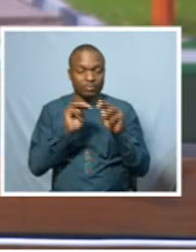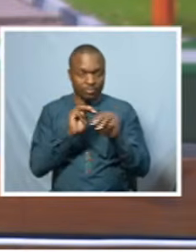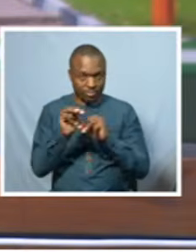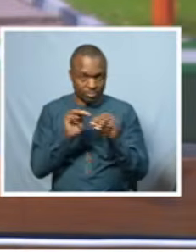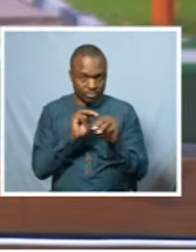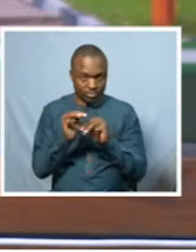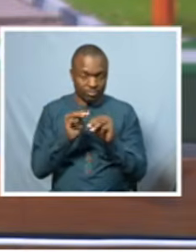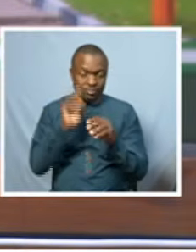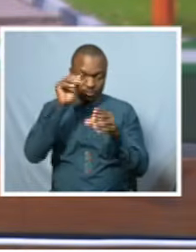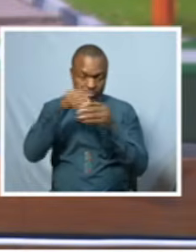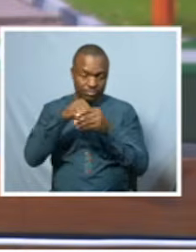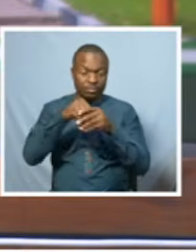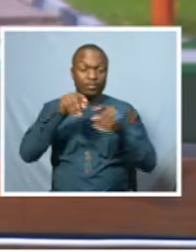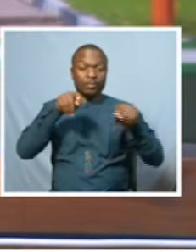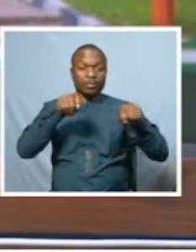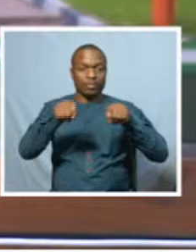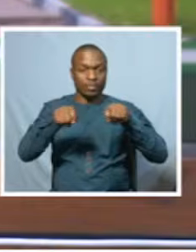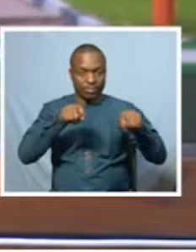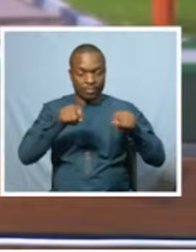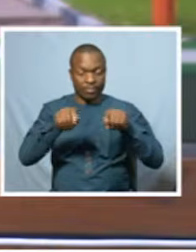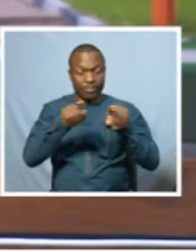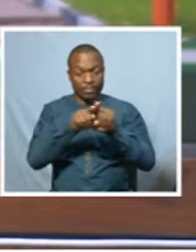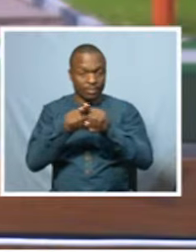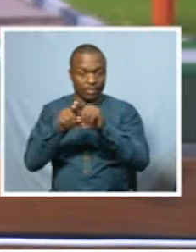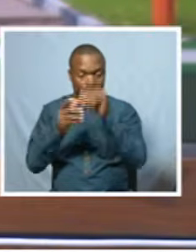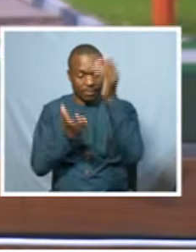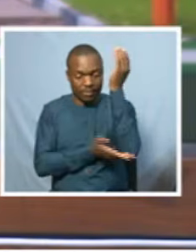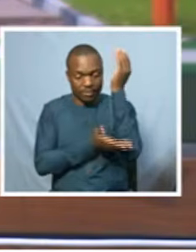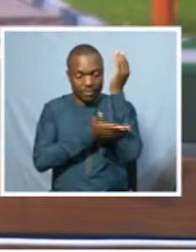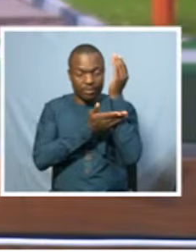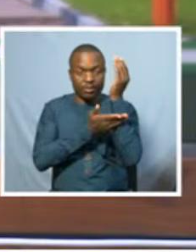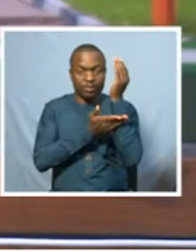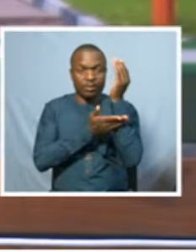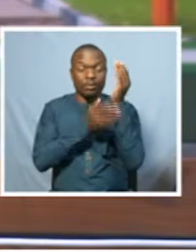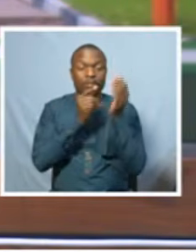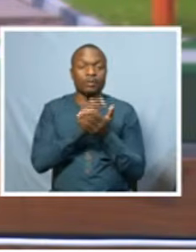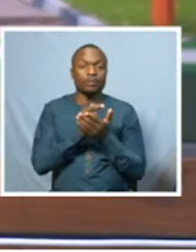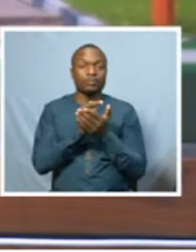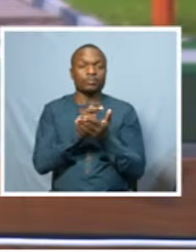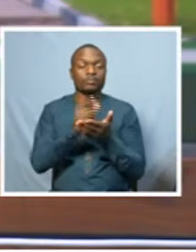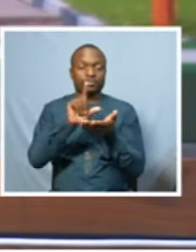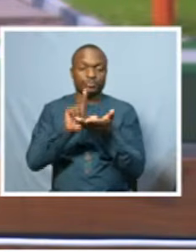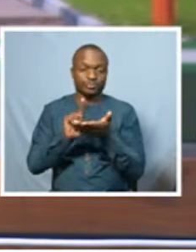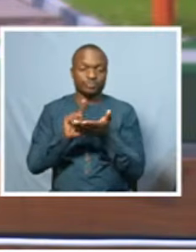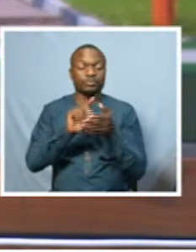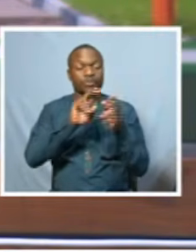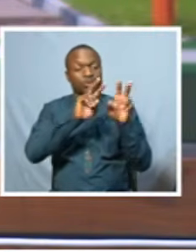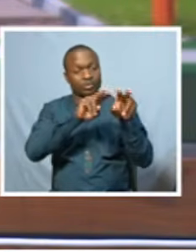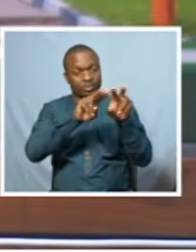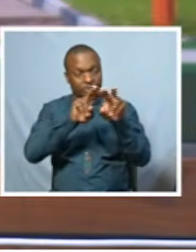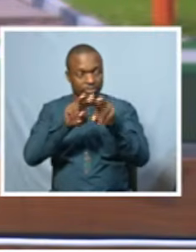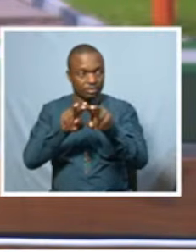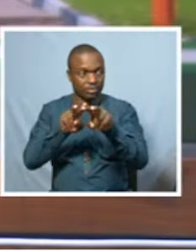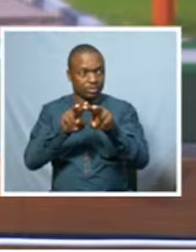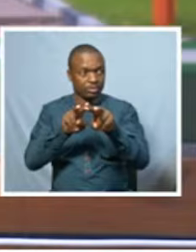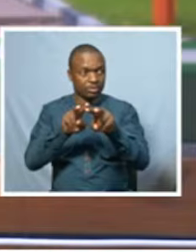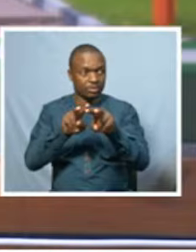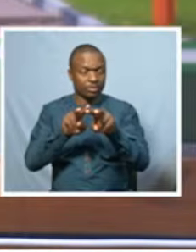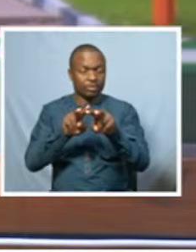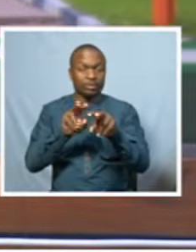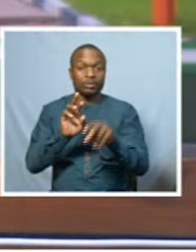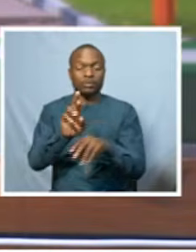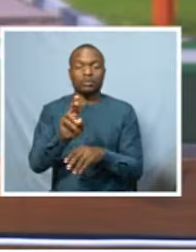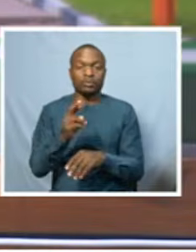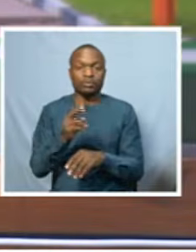and internal controls, and also improve grant and loan monitoring recovery.